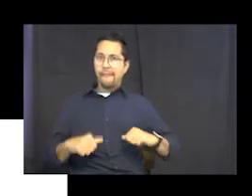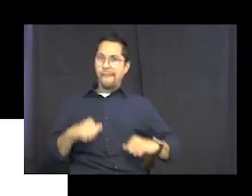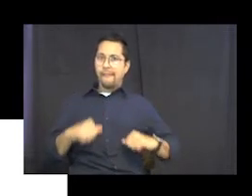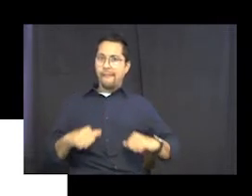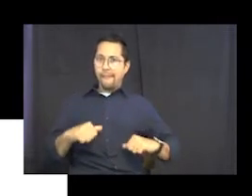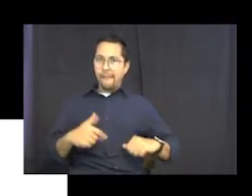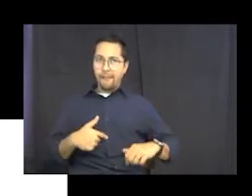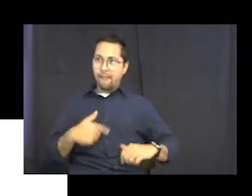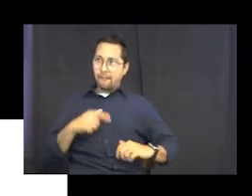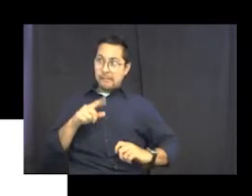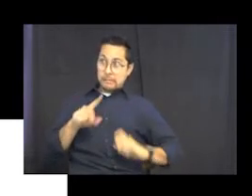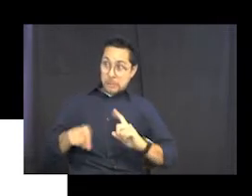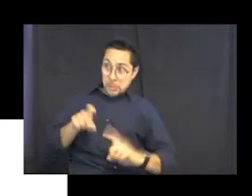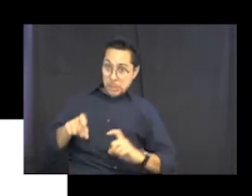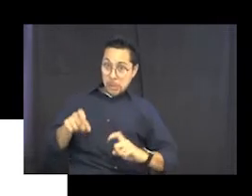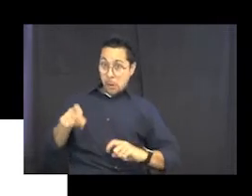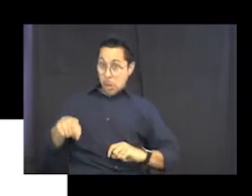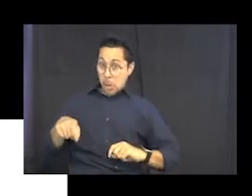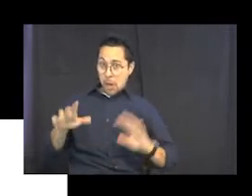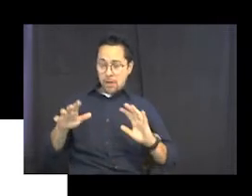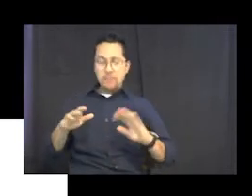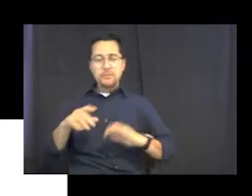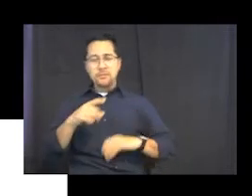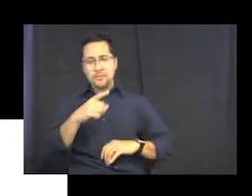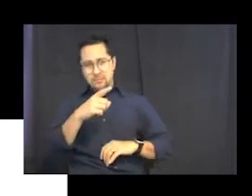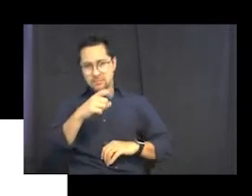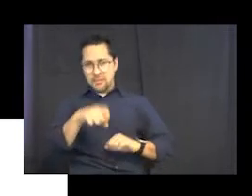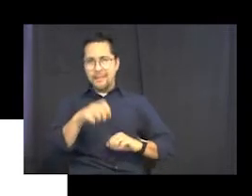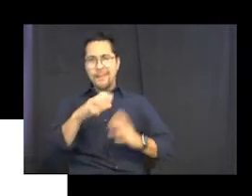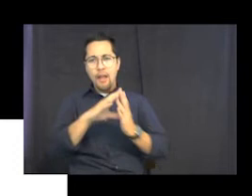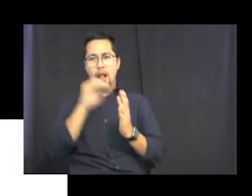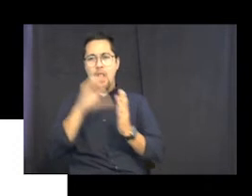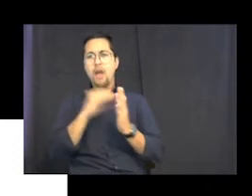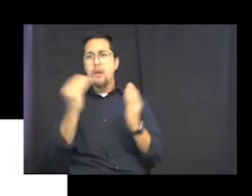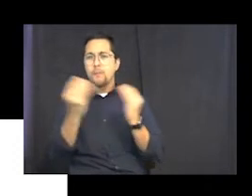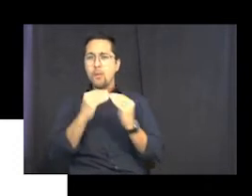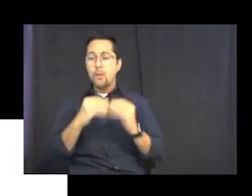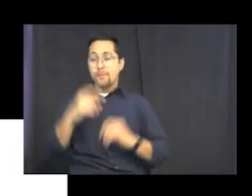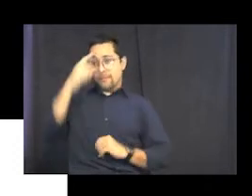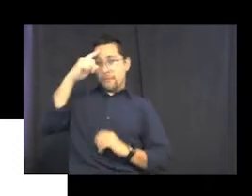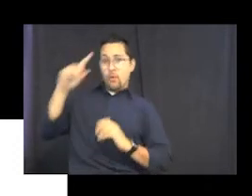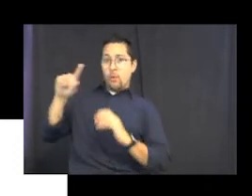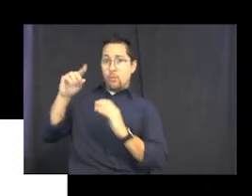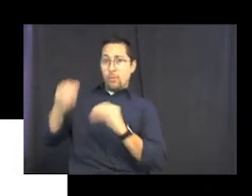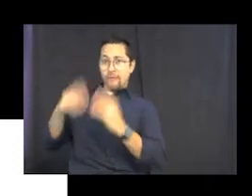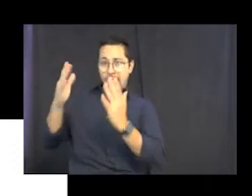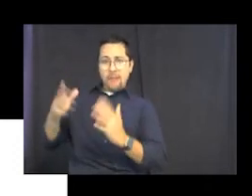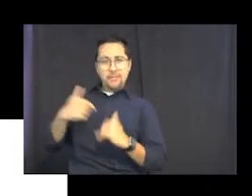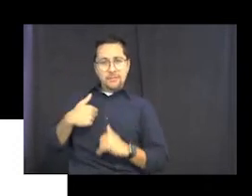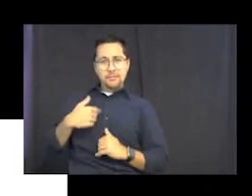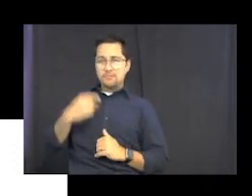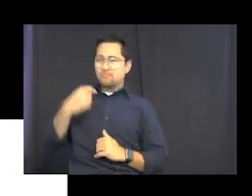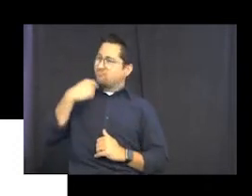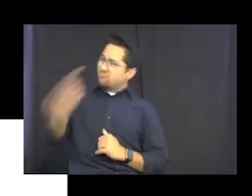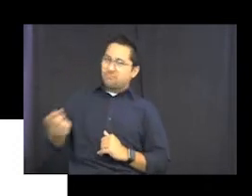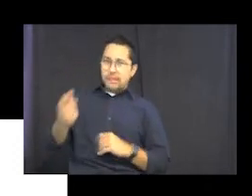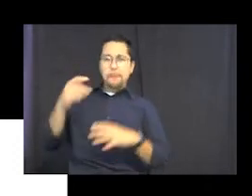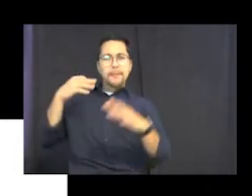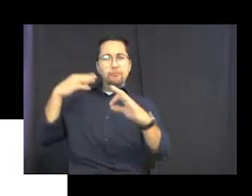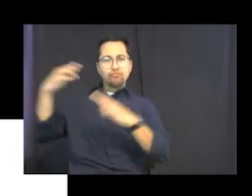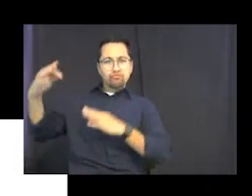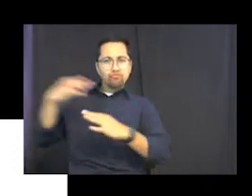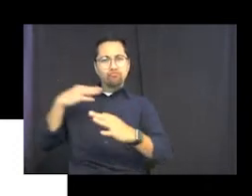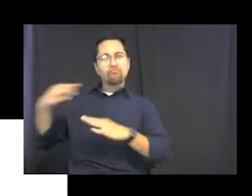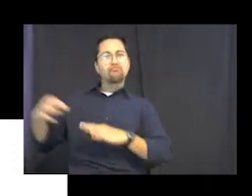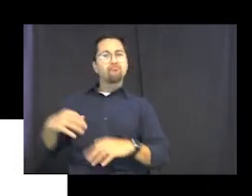questions so they can learn about my disability. For providers, I verbally give them instructions